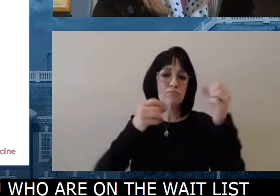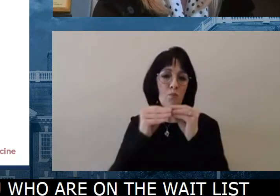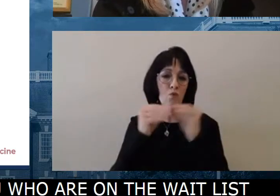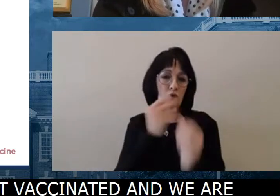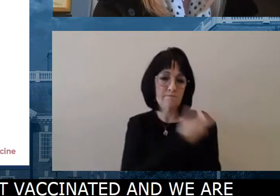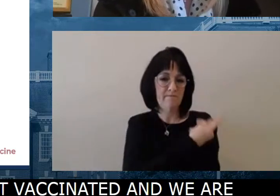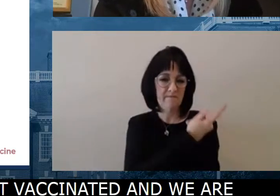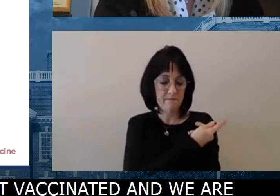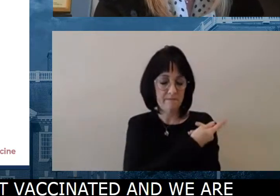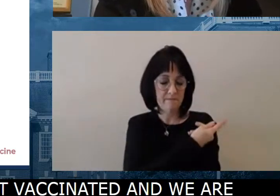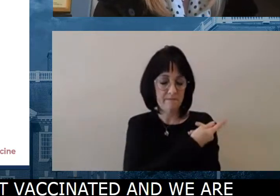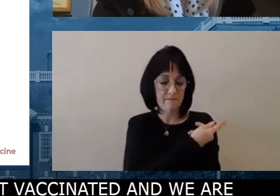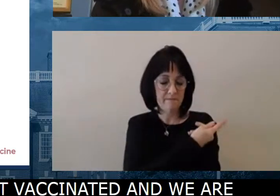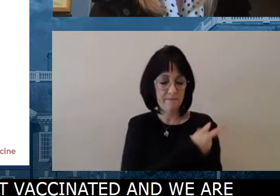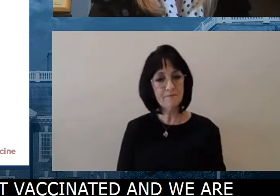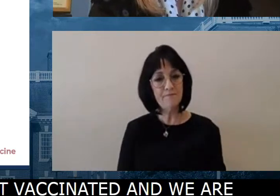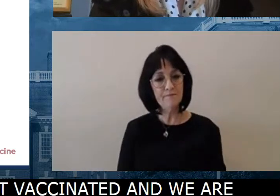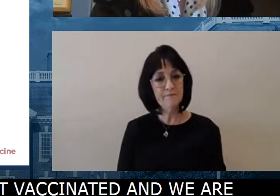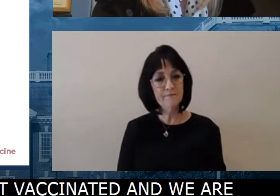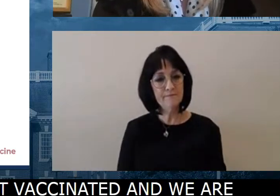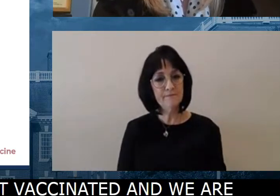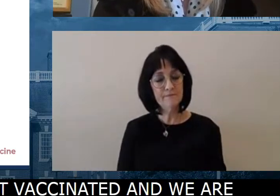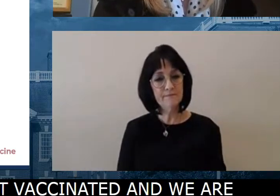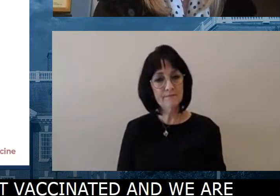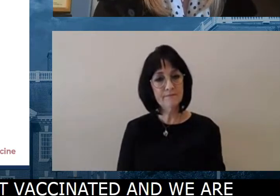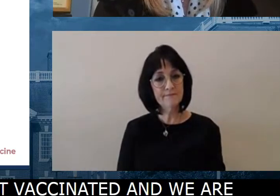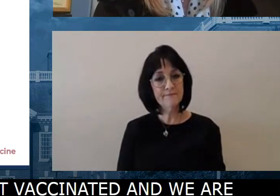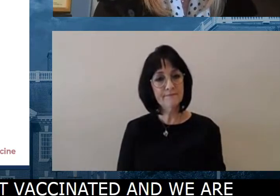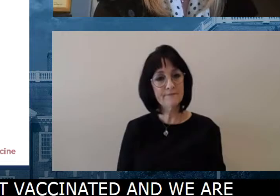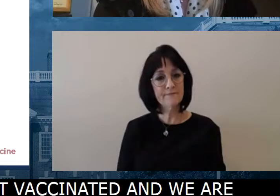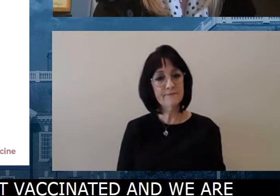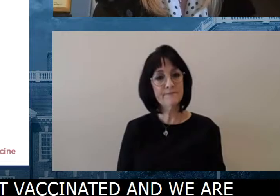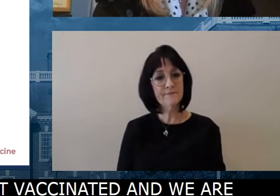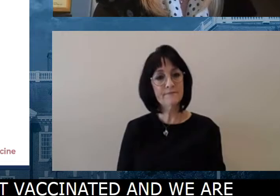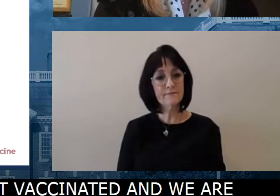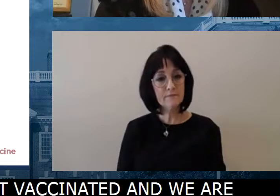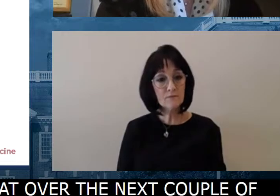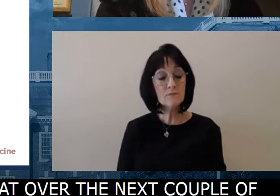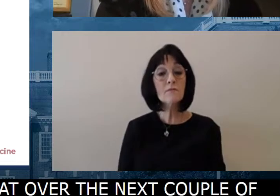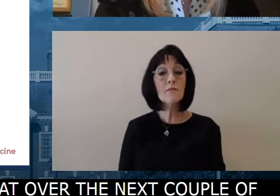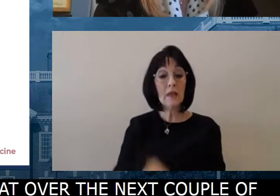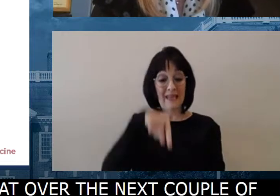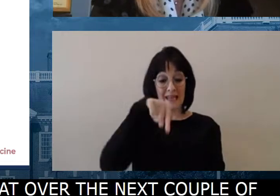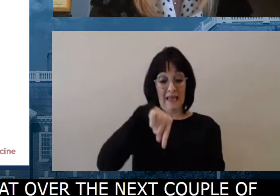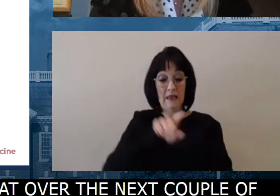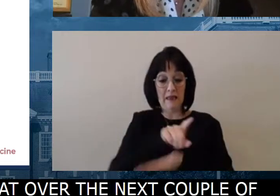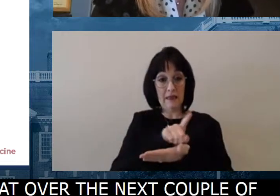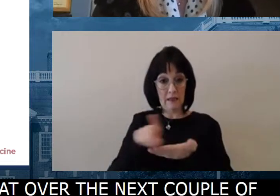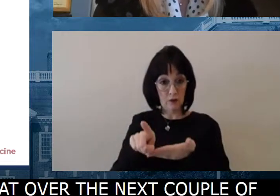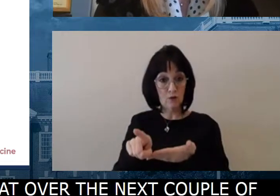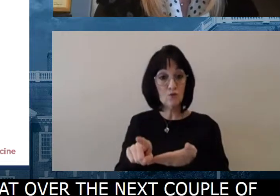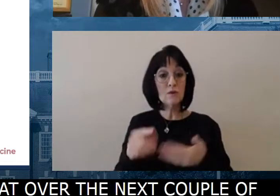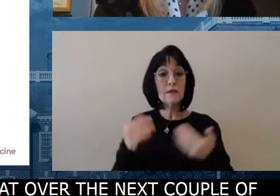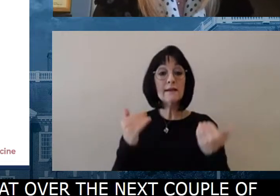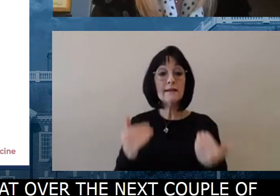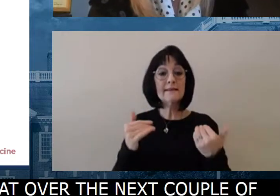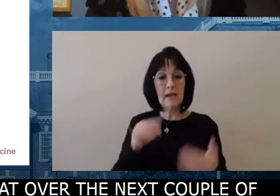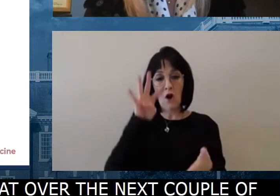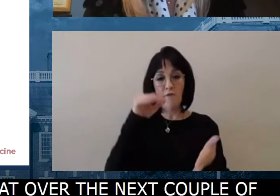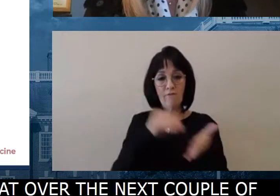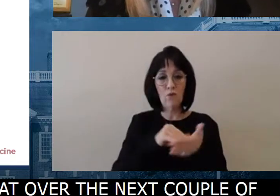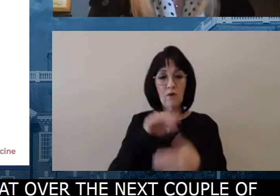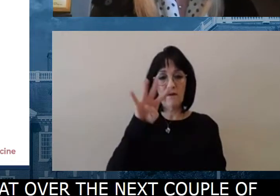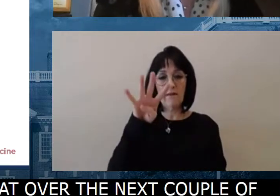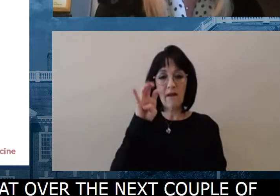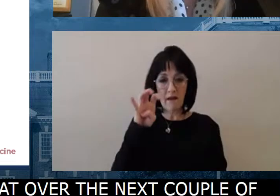So this week, we are doing first doses for 4,400 individuals in curative, and